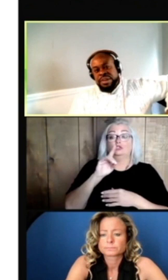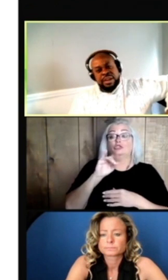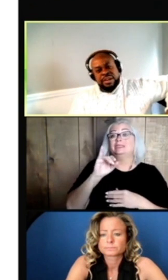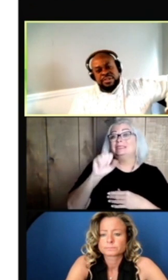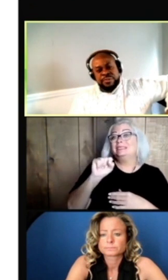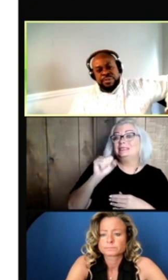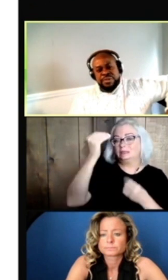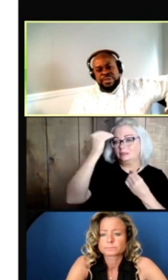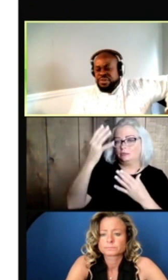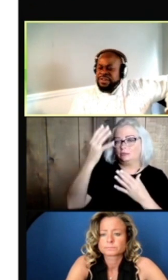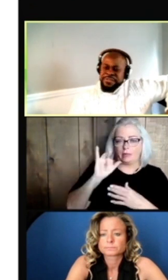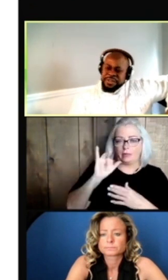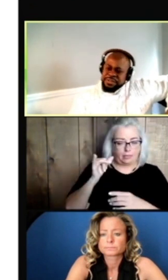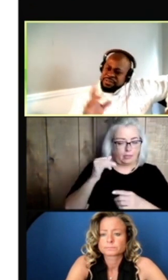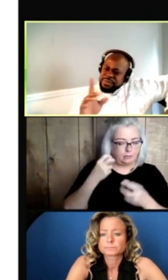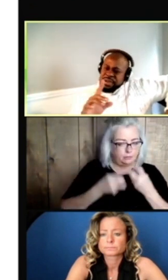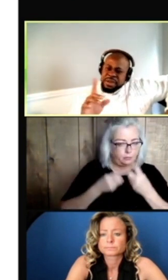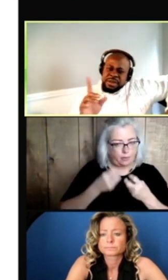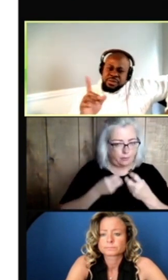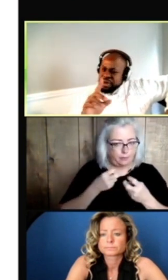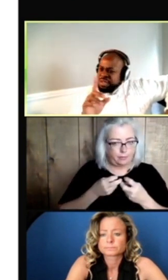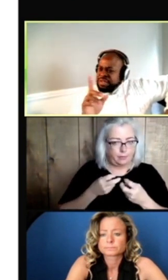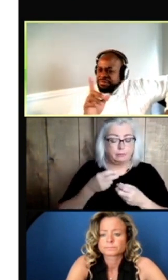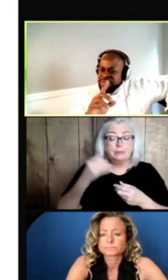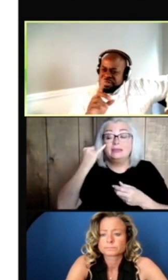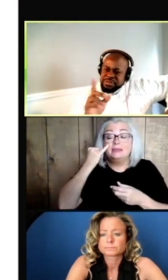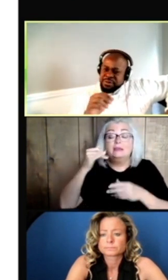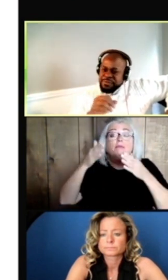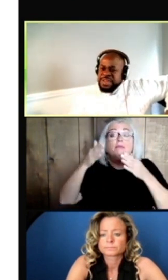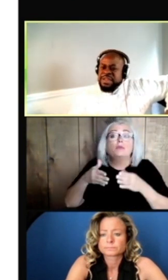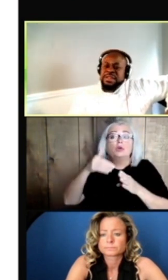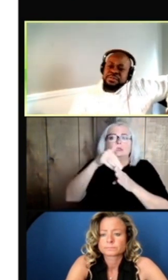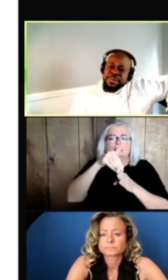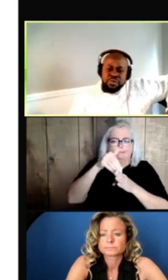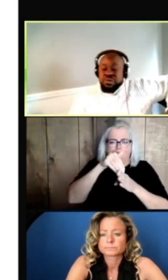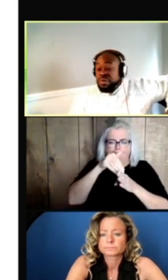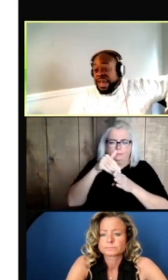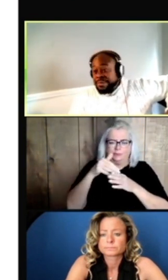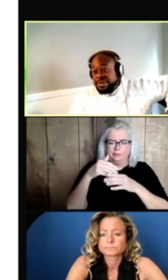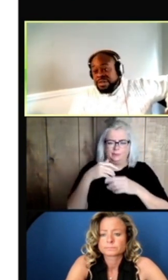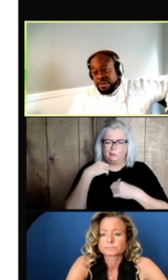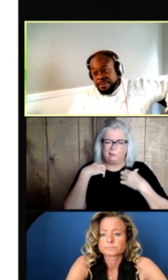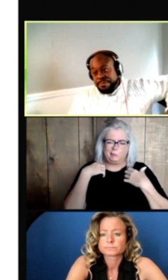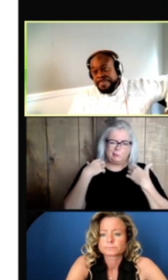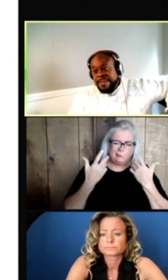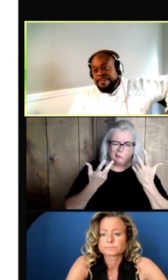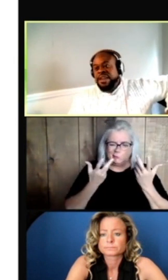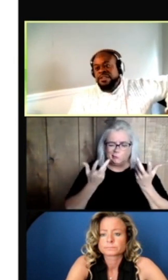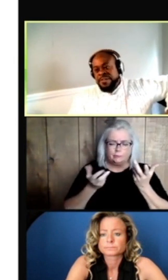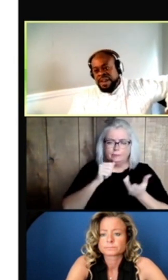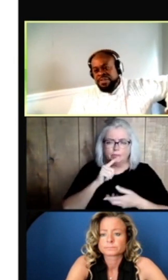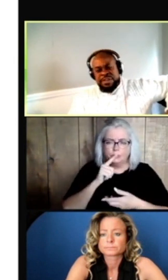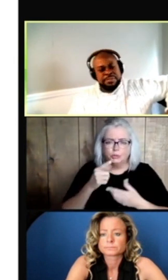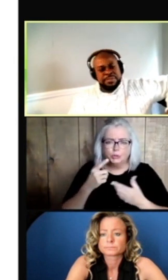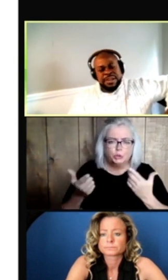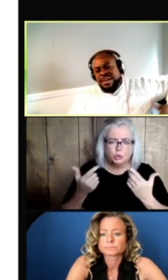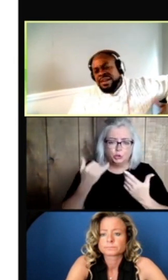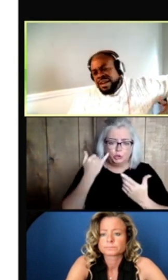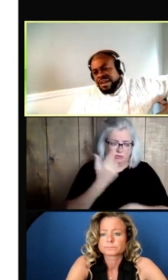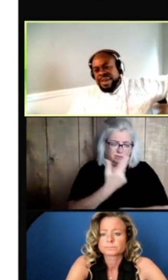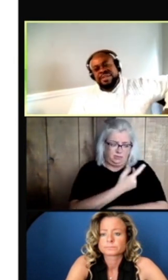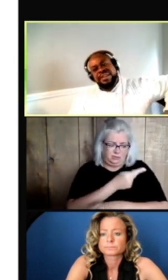problem, because if a person's on the fence when it comes to these sort of ideas about what would happen to them if they get the